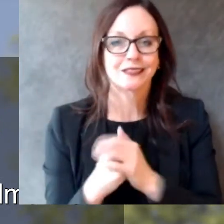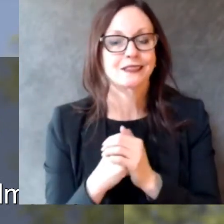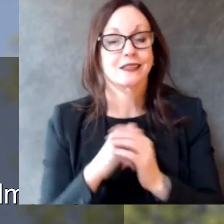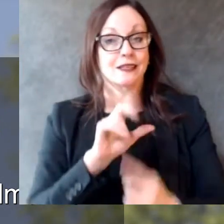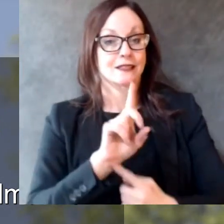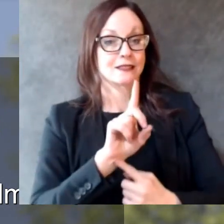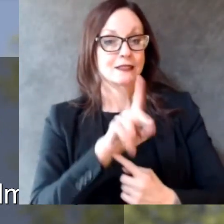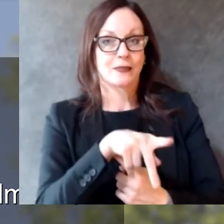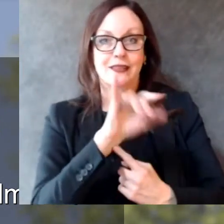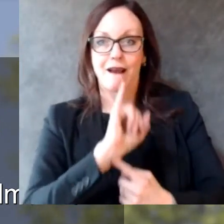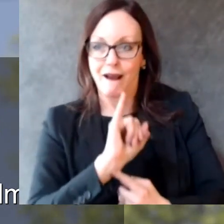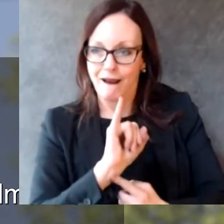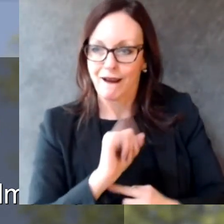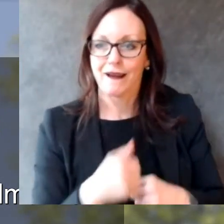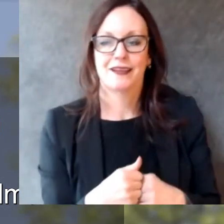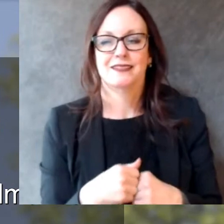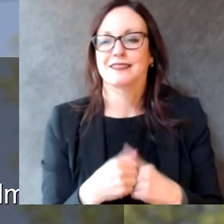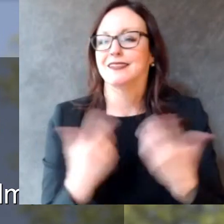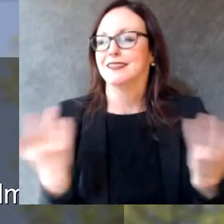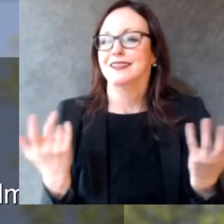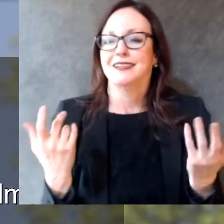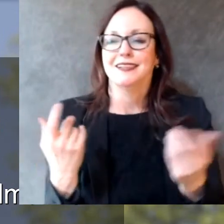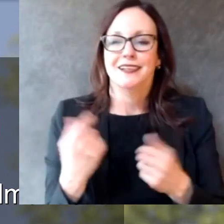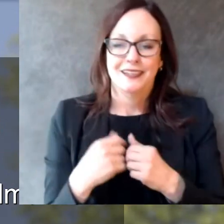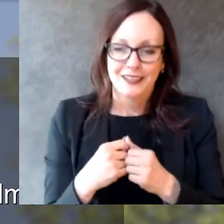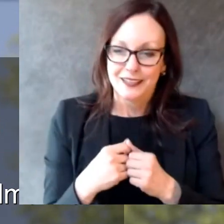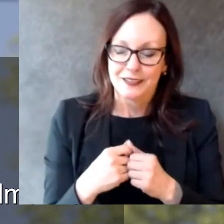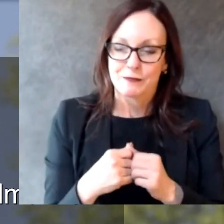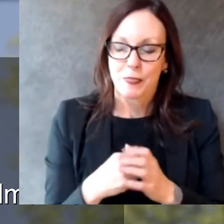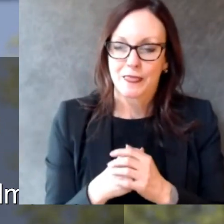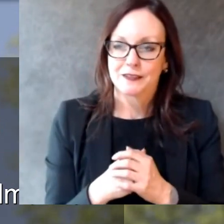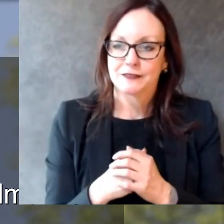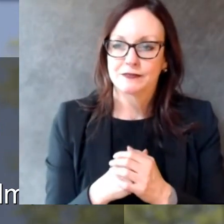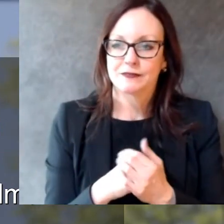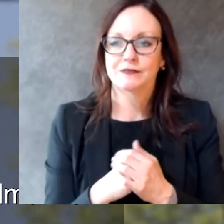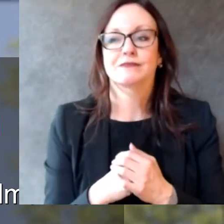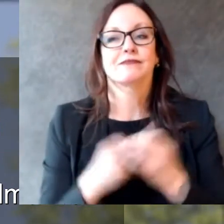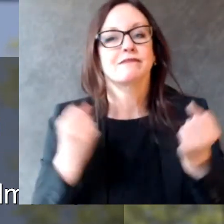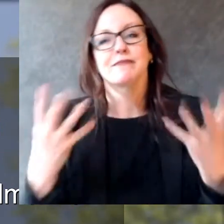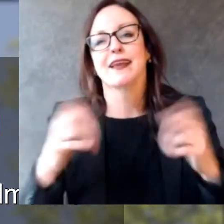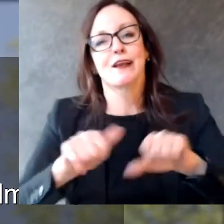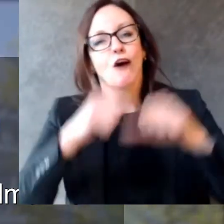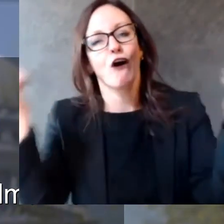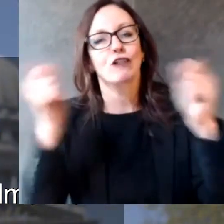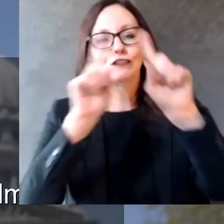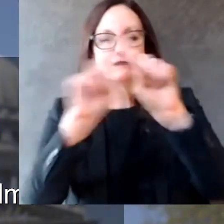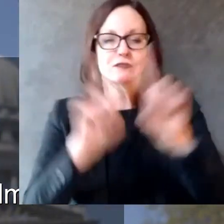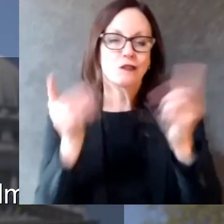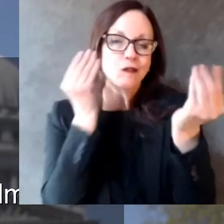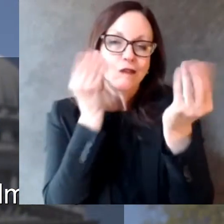Families, and Wisconsin Management. Be safe and have a great afternoon.